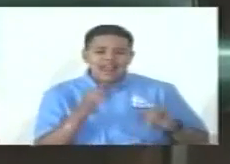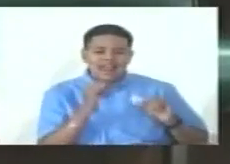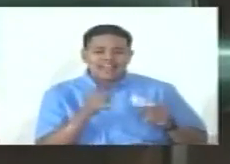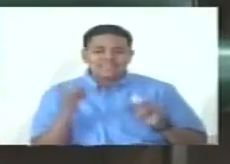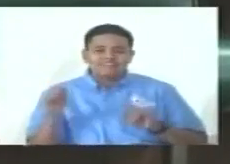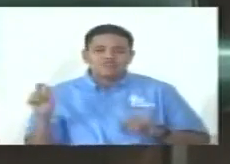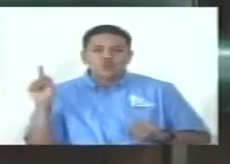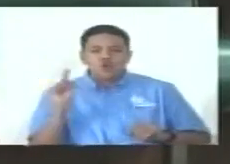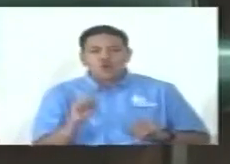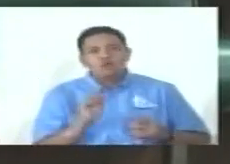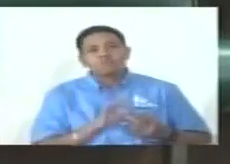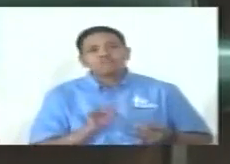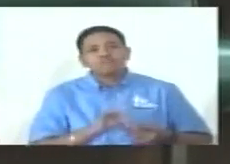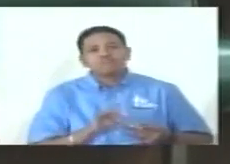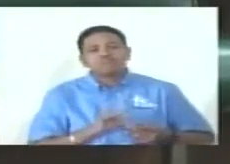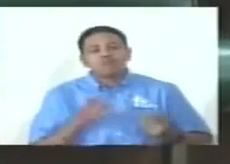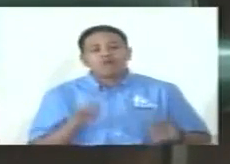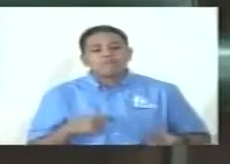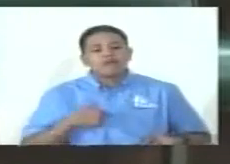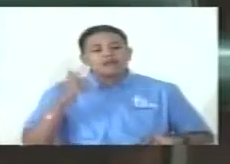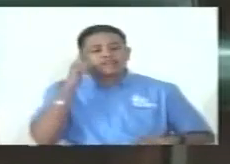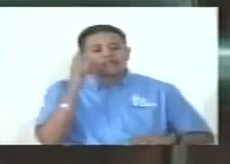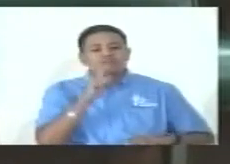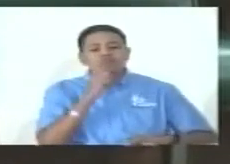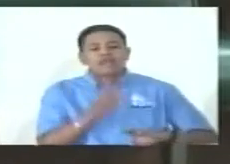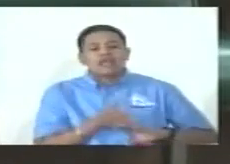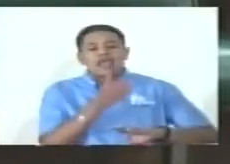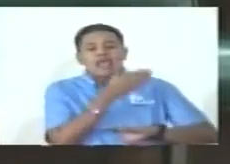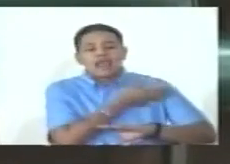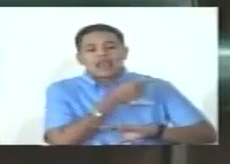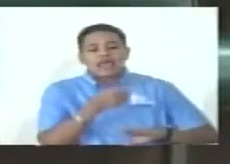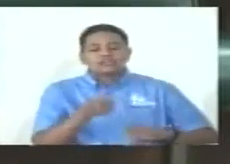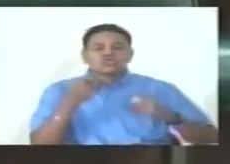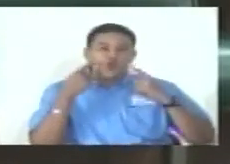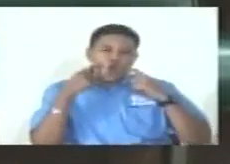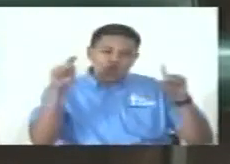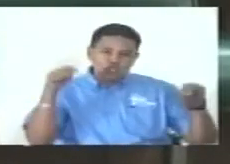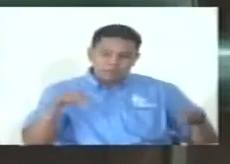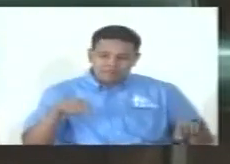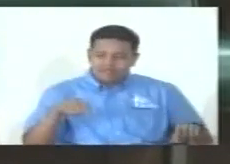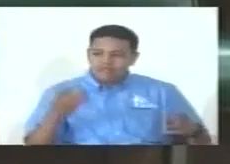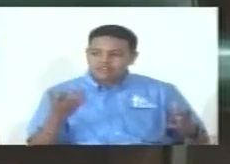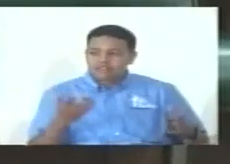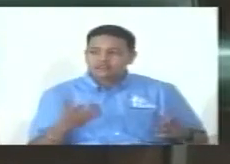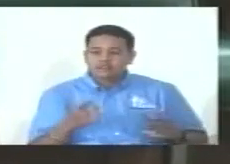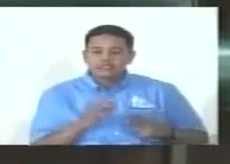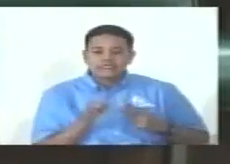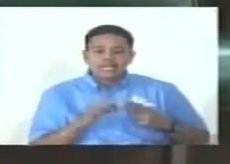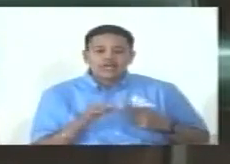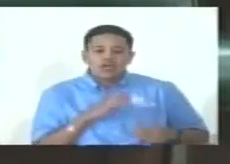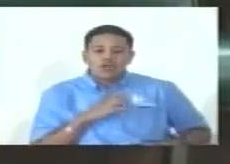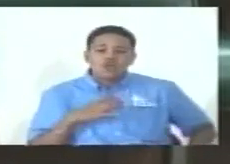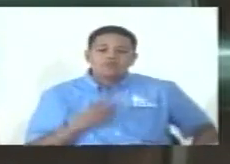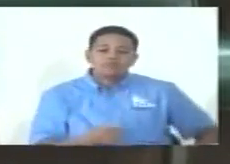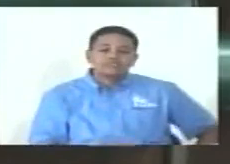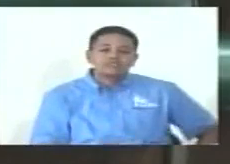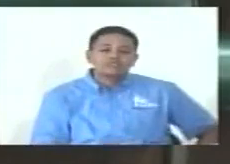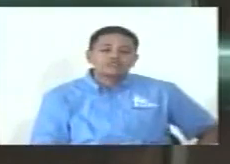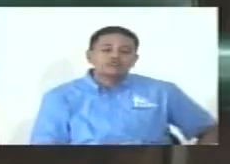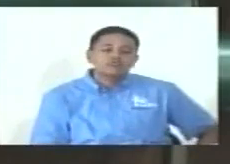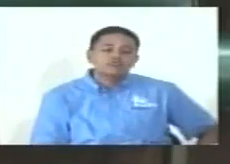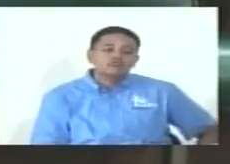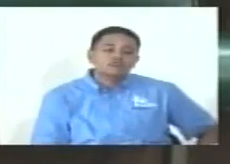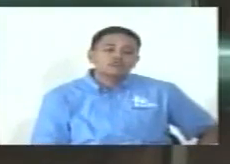individuals. And I think it enhanced the outcome of the legislation. The